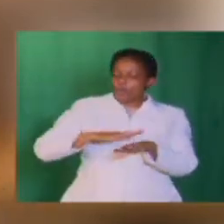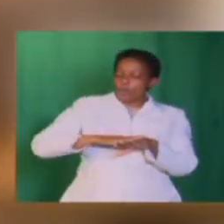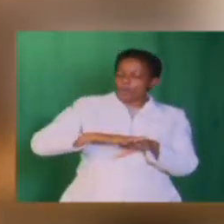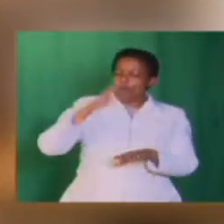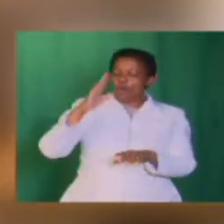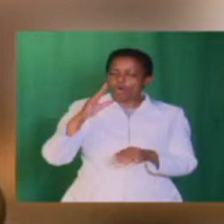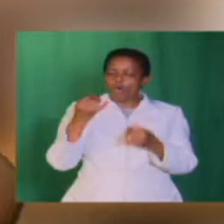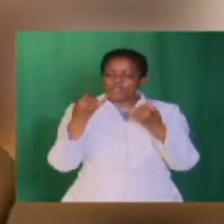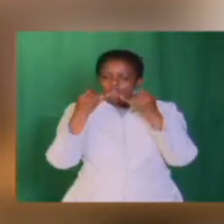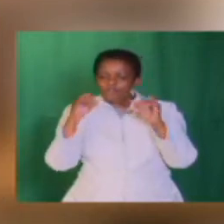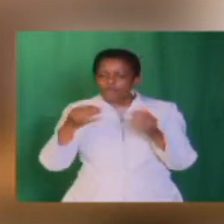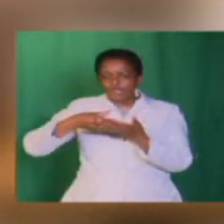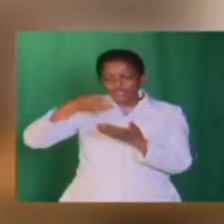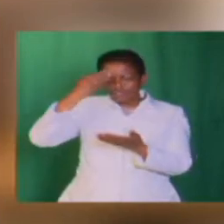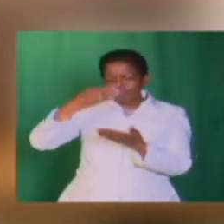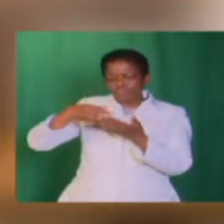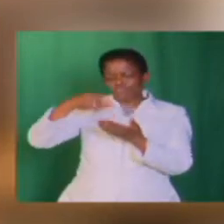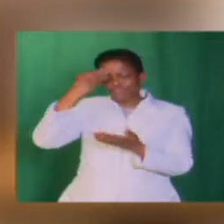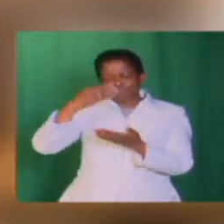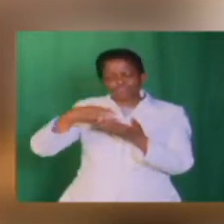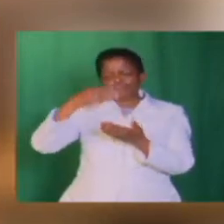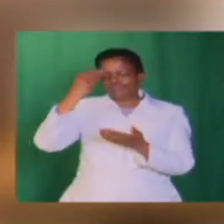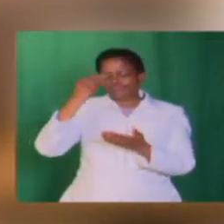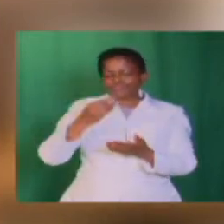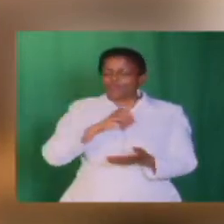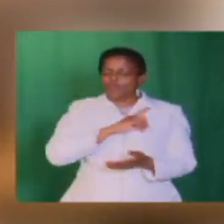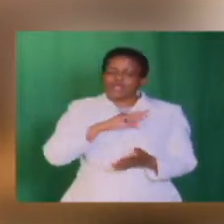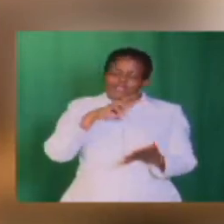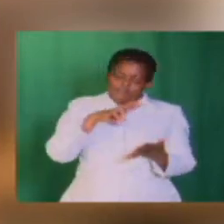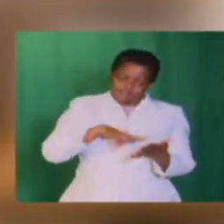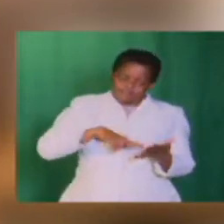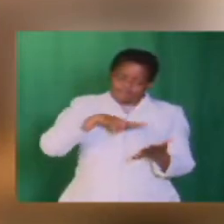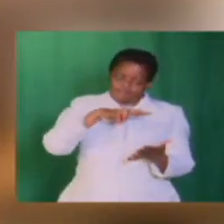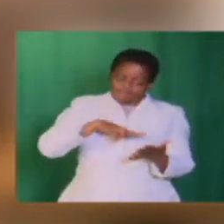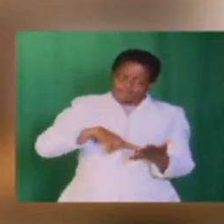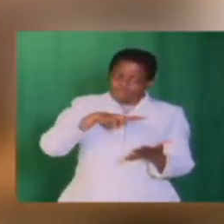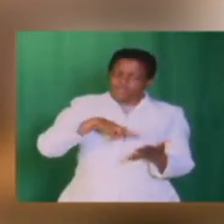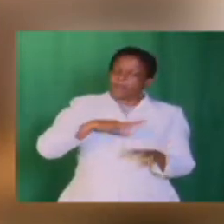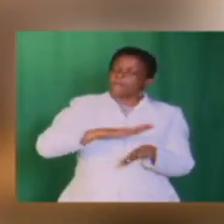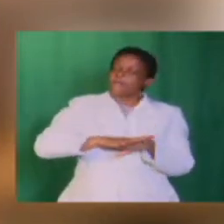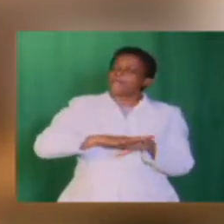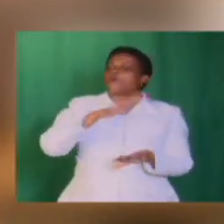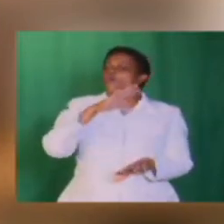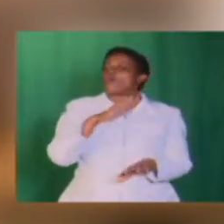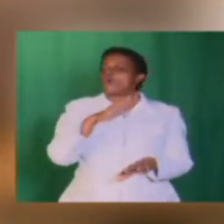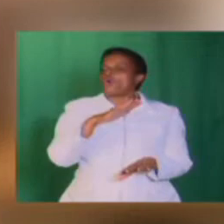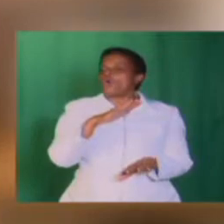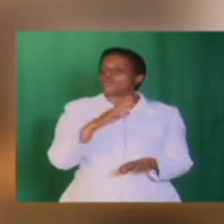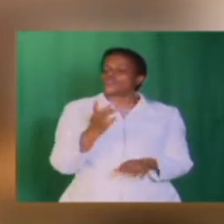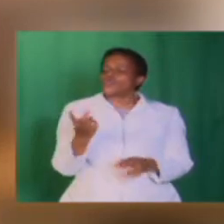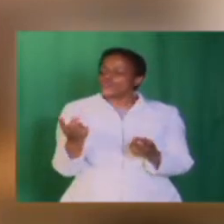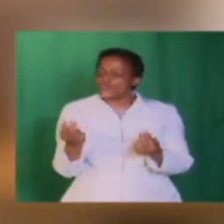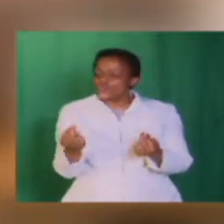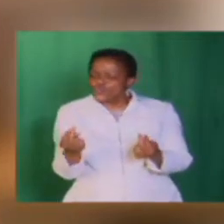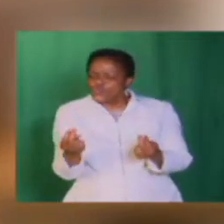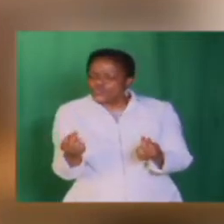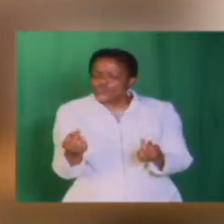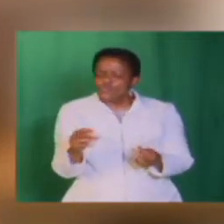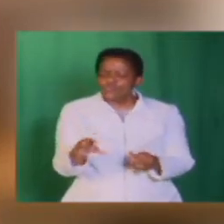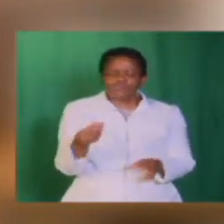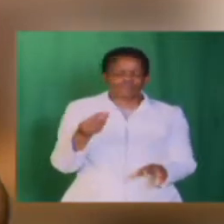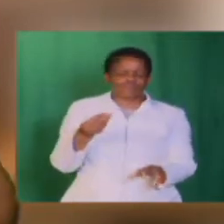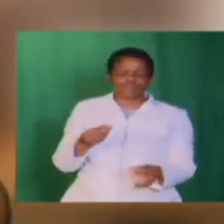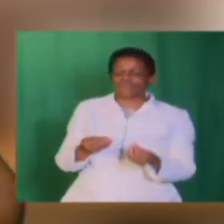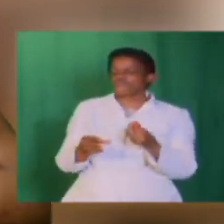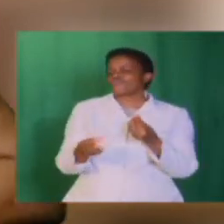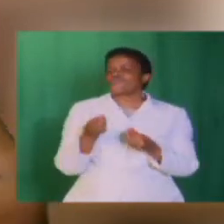getting entertained. So it is very important that you read. And as you read, you are going to pick information. So like I said, in